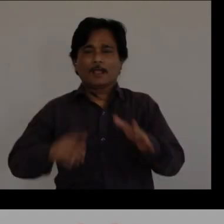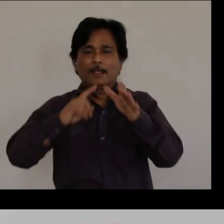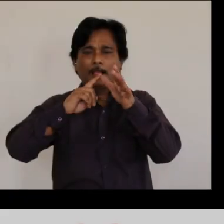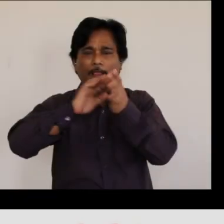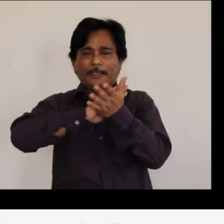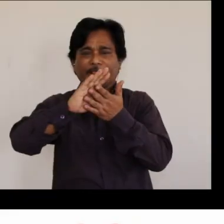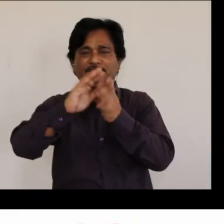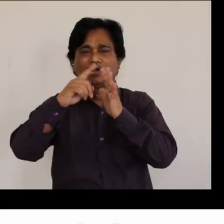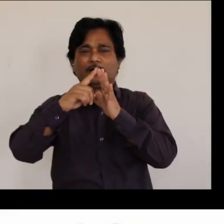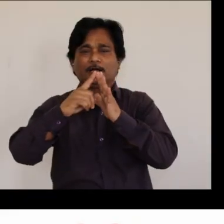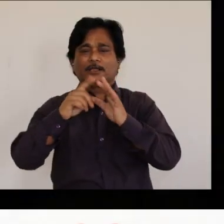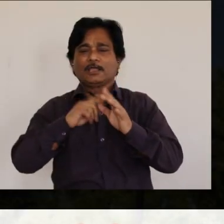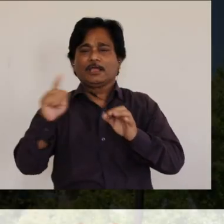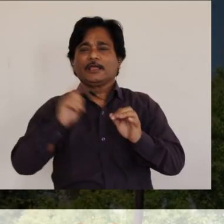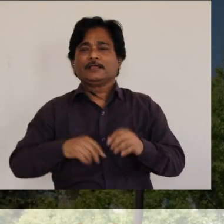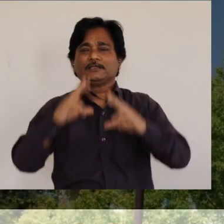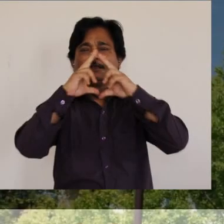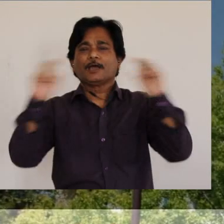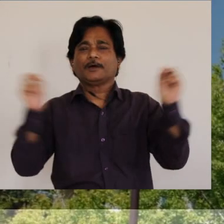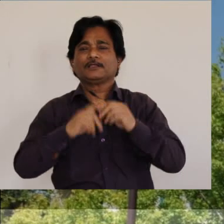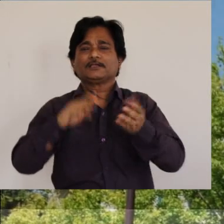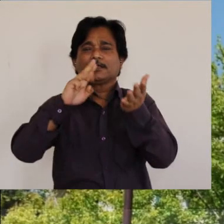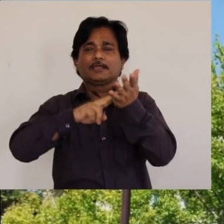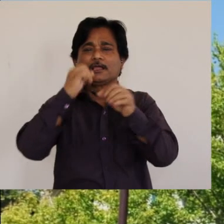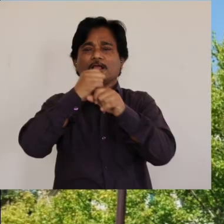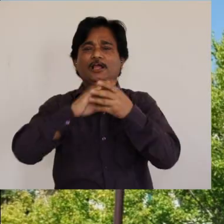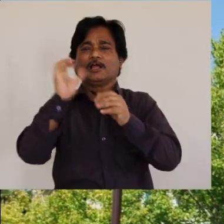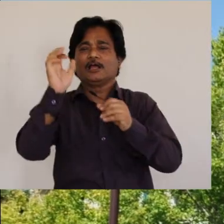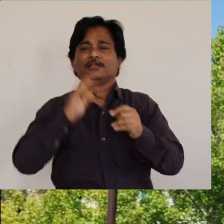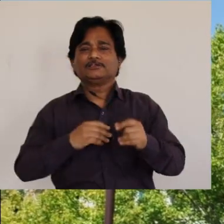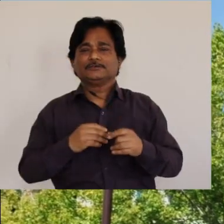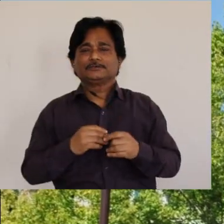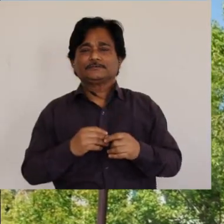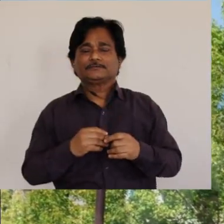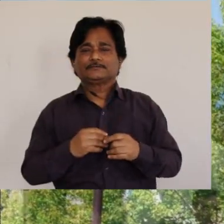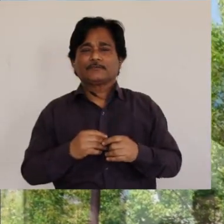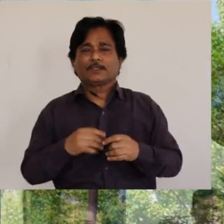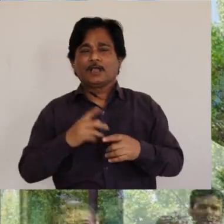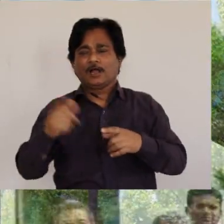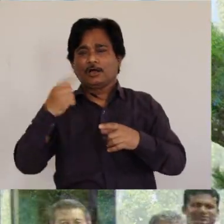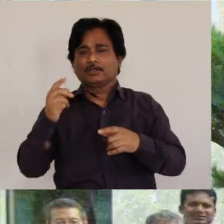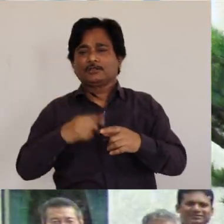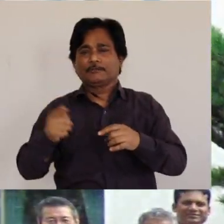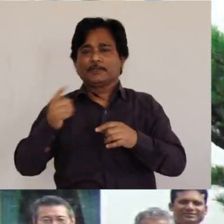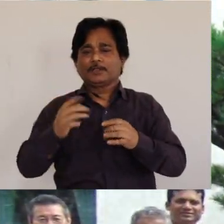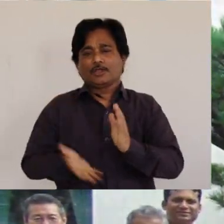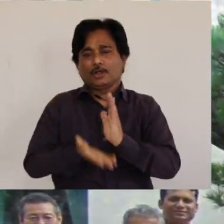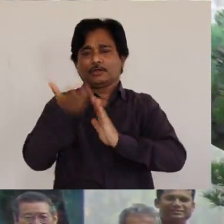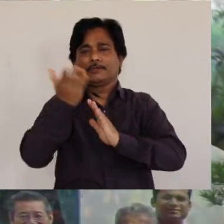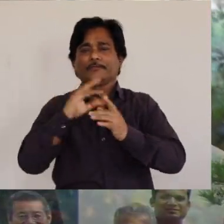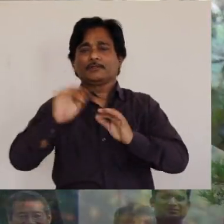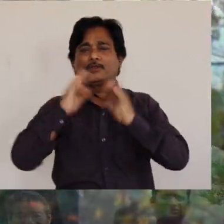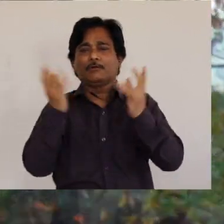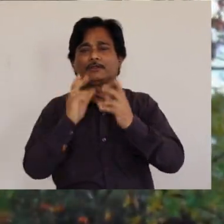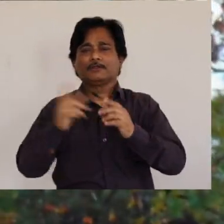Asian Health Institute (AHI) is a Japanese non-governmental voluntary organization committed to support the